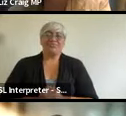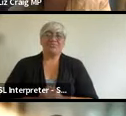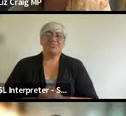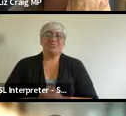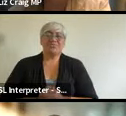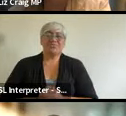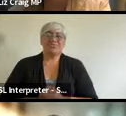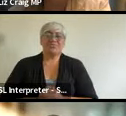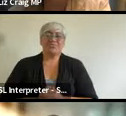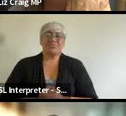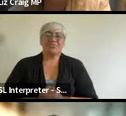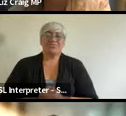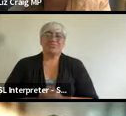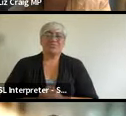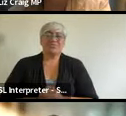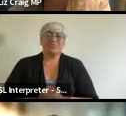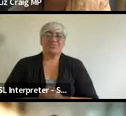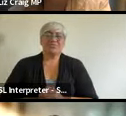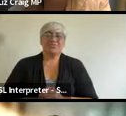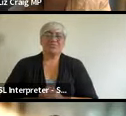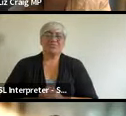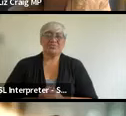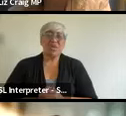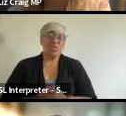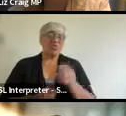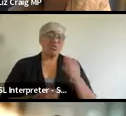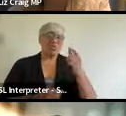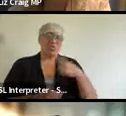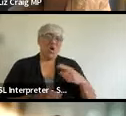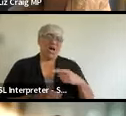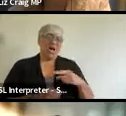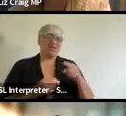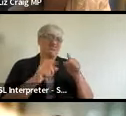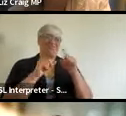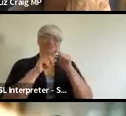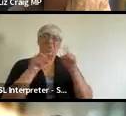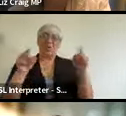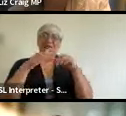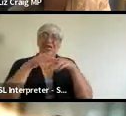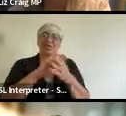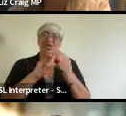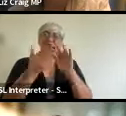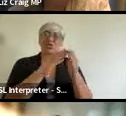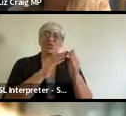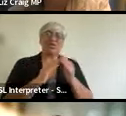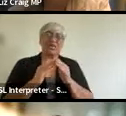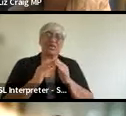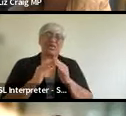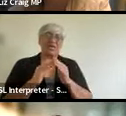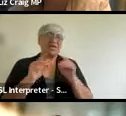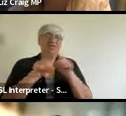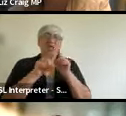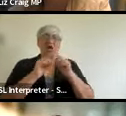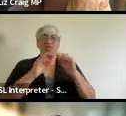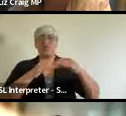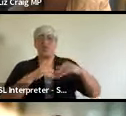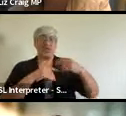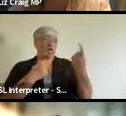costs to society in terms of unemployment